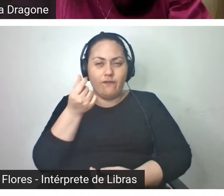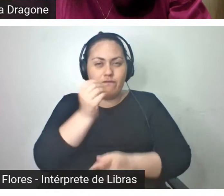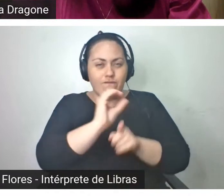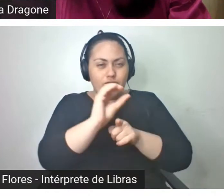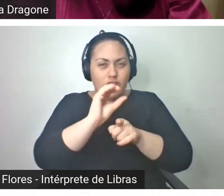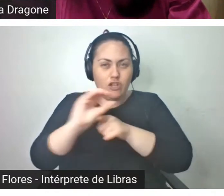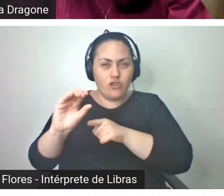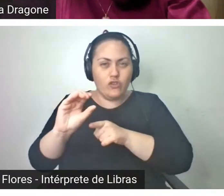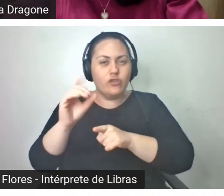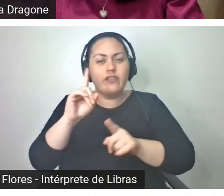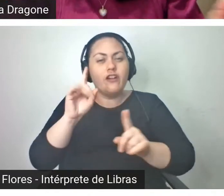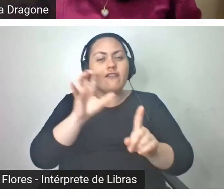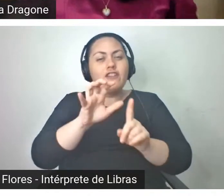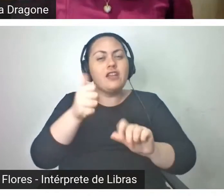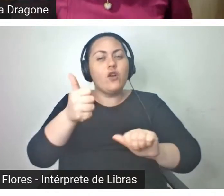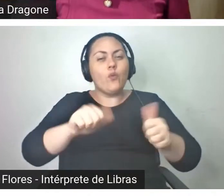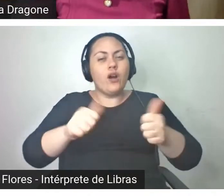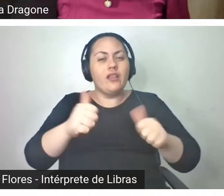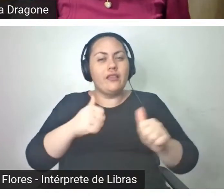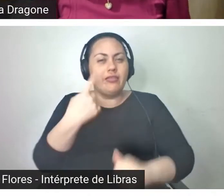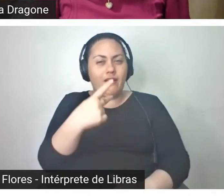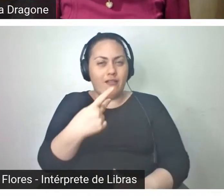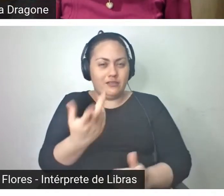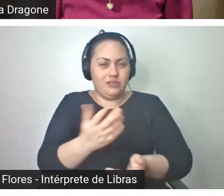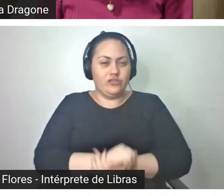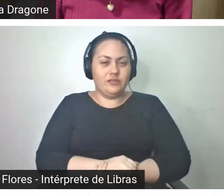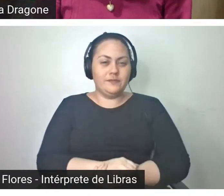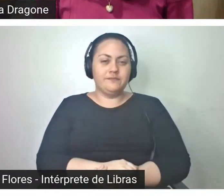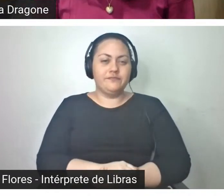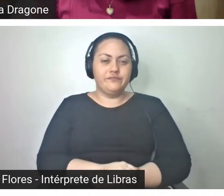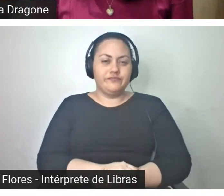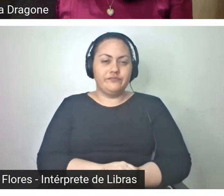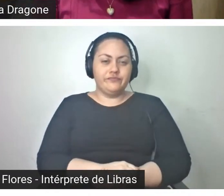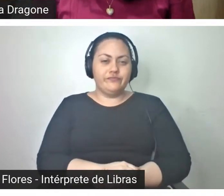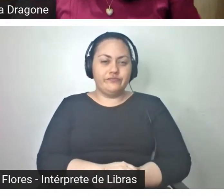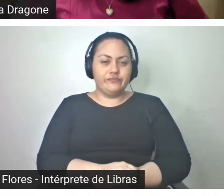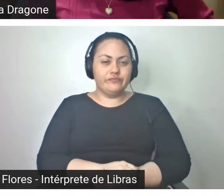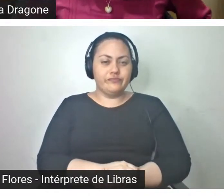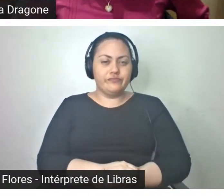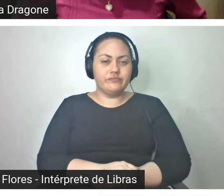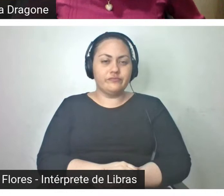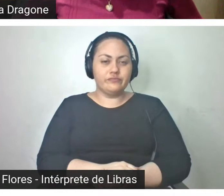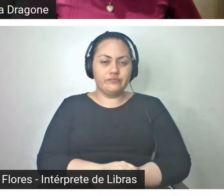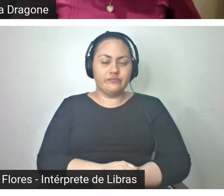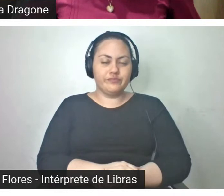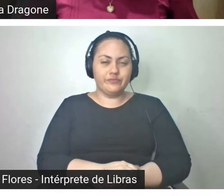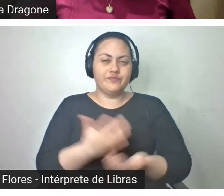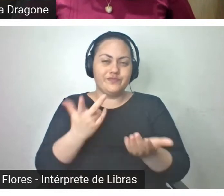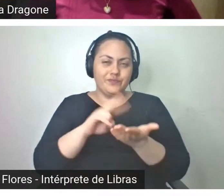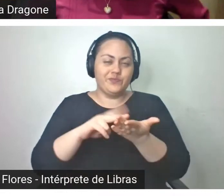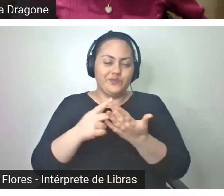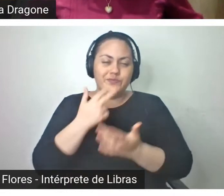Né? Rubens, por favor. The question is if there is a limit